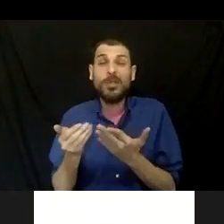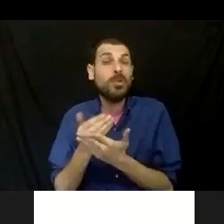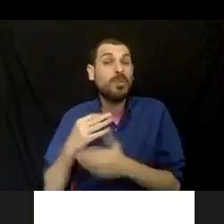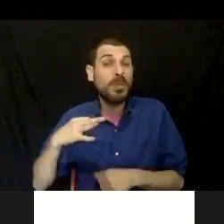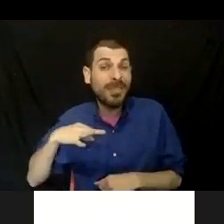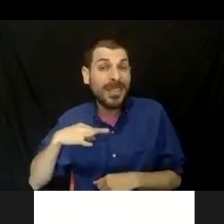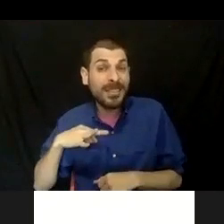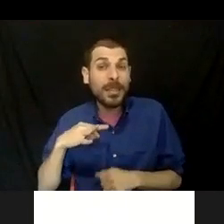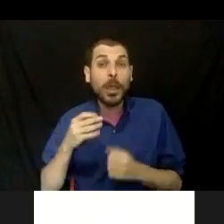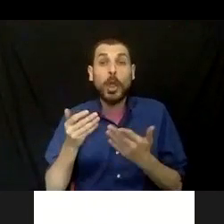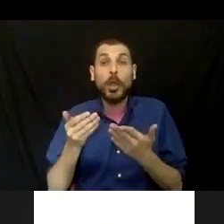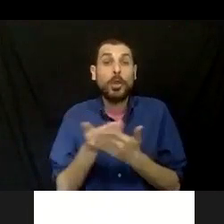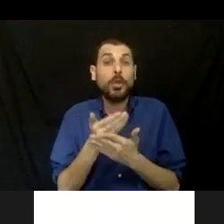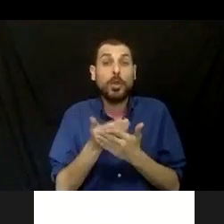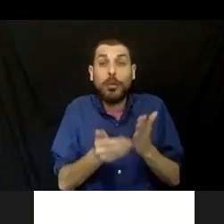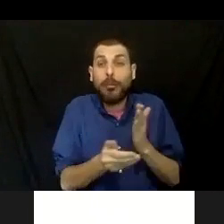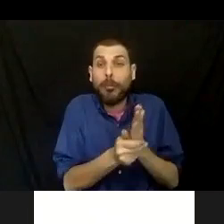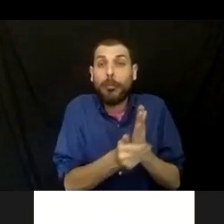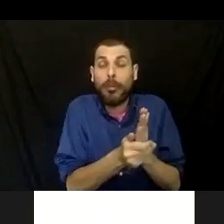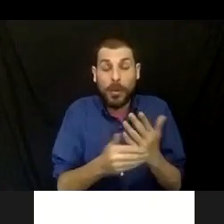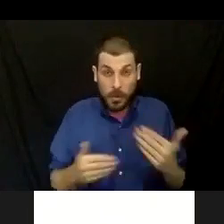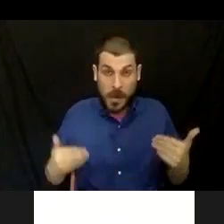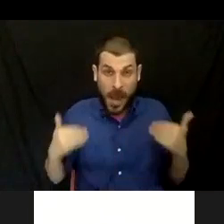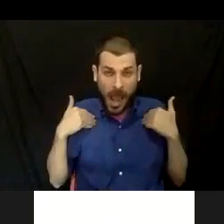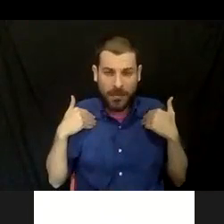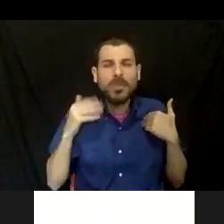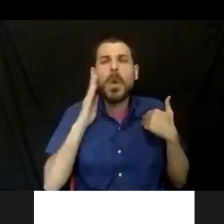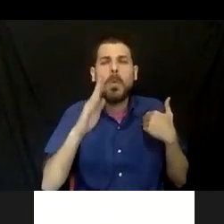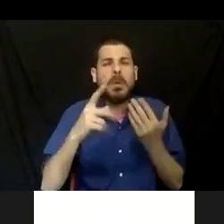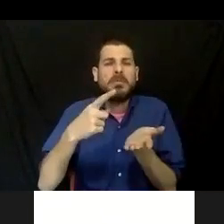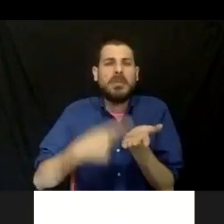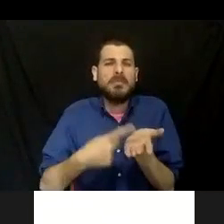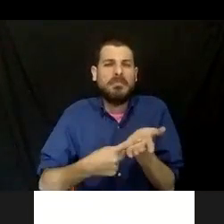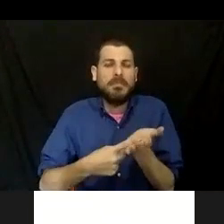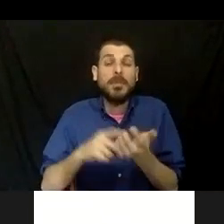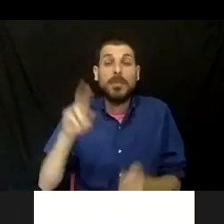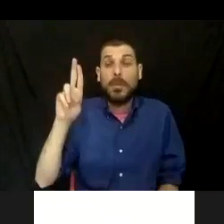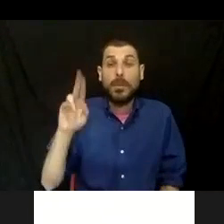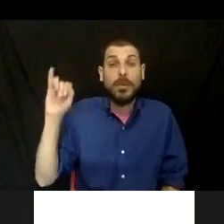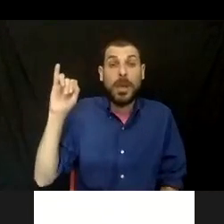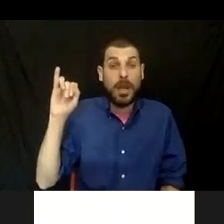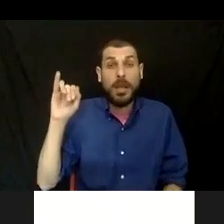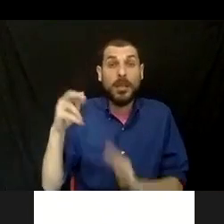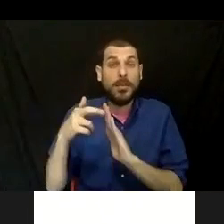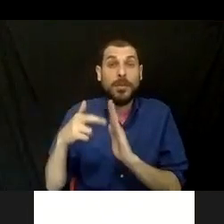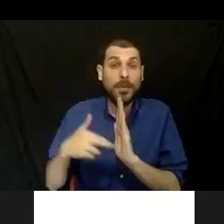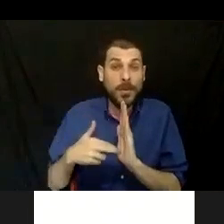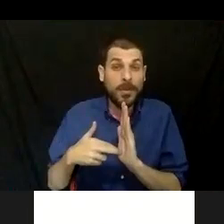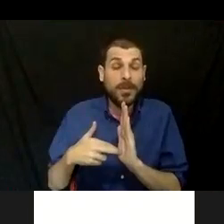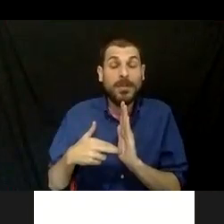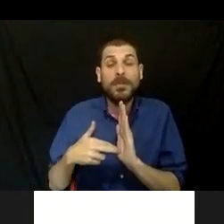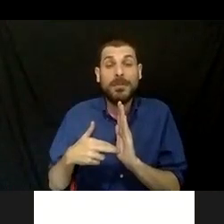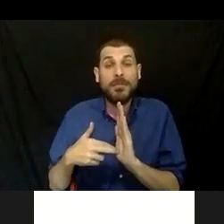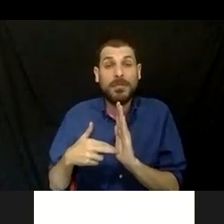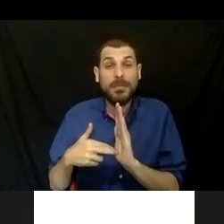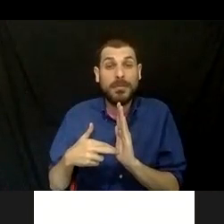about changes to the UI rules where somebody for regular traditional UI who